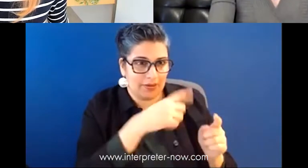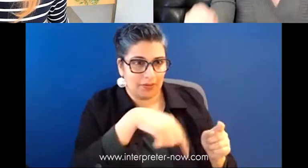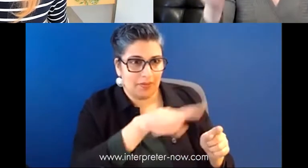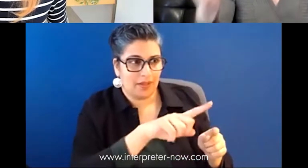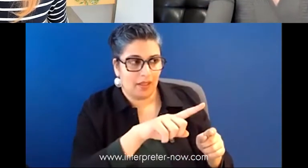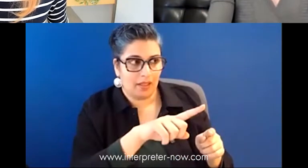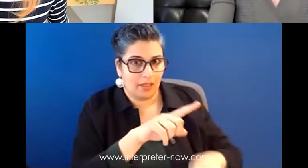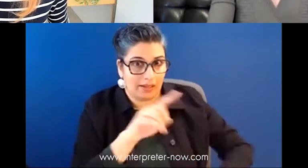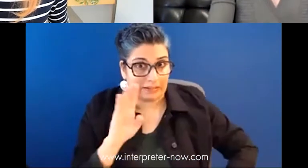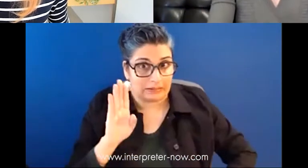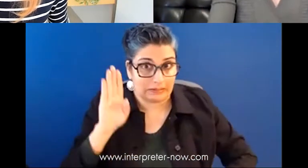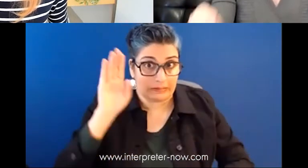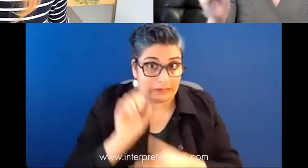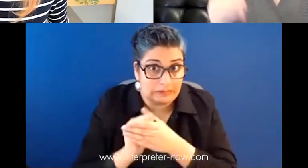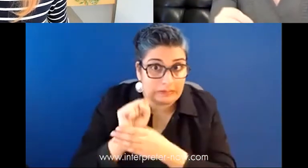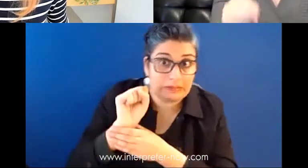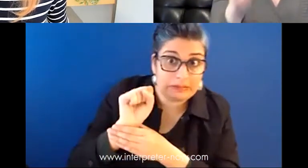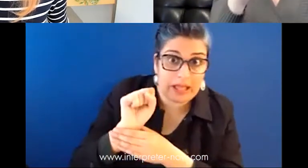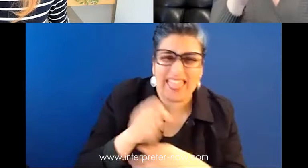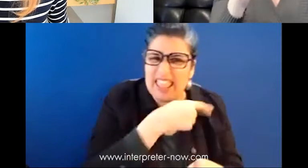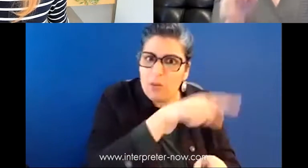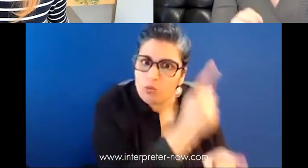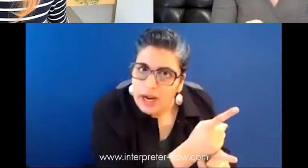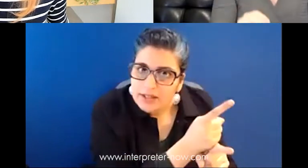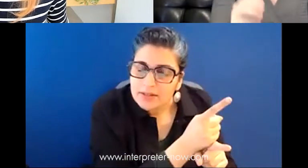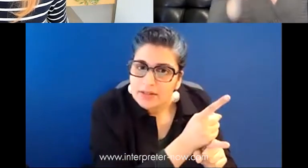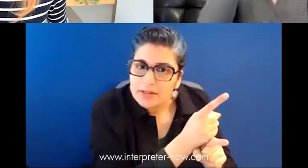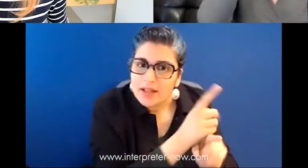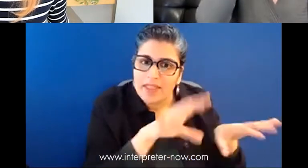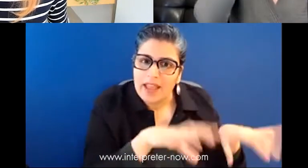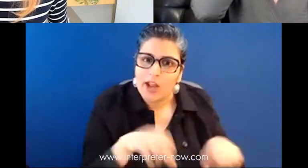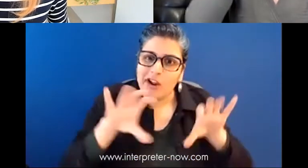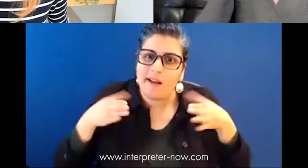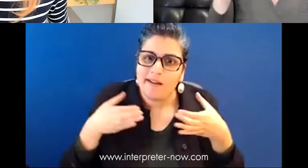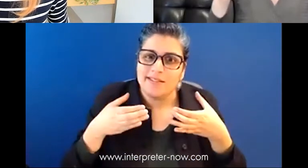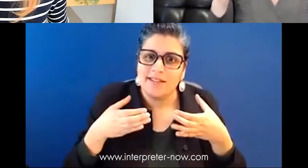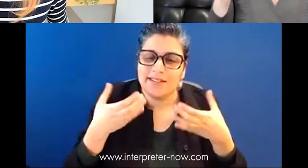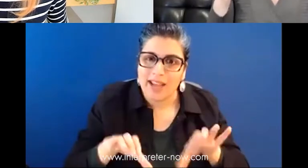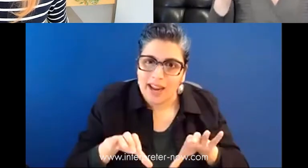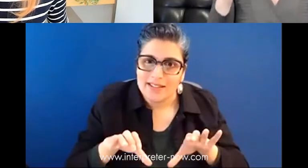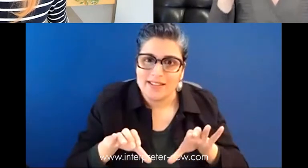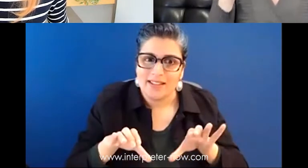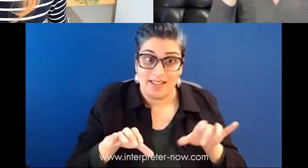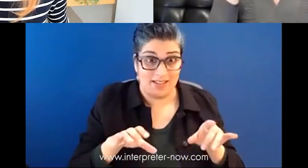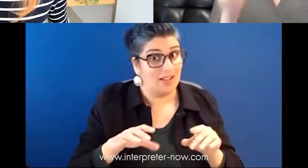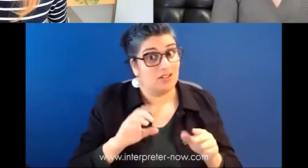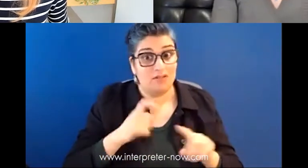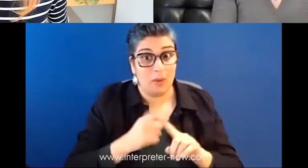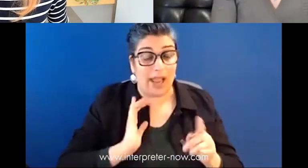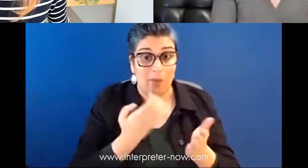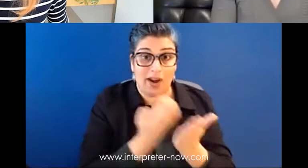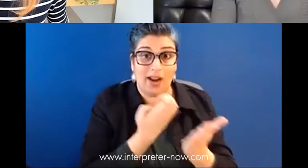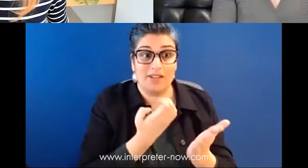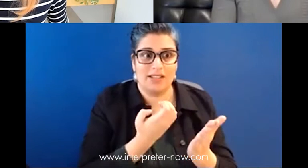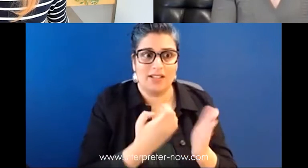chance and turned out to be right? Because I will tell you, this was crystal clear in our evidence. When people were